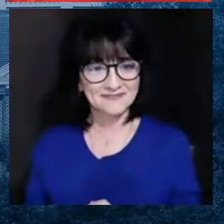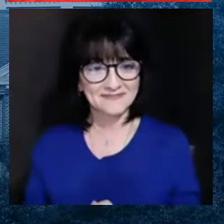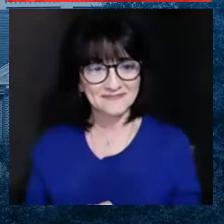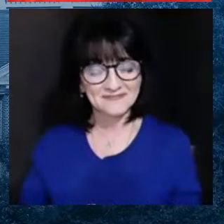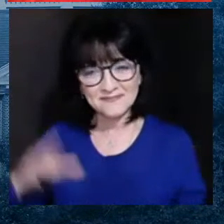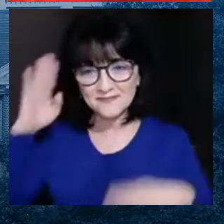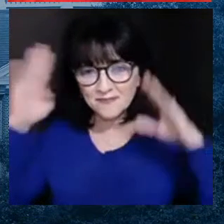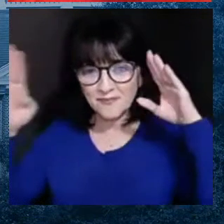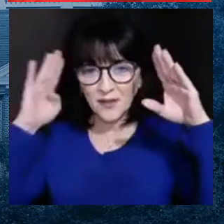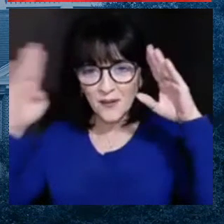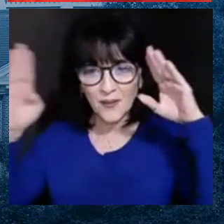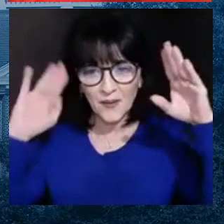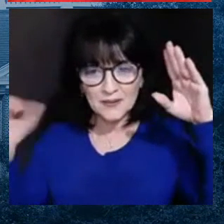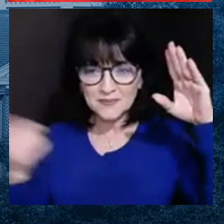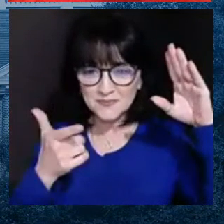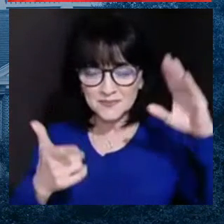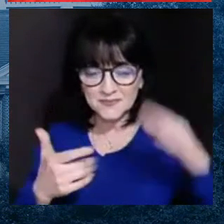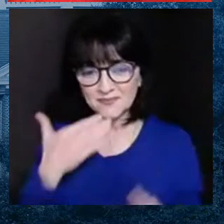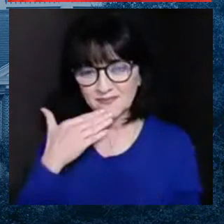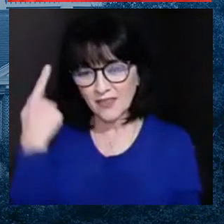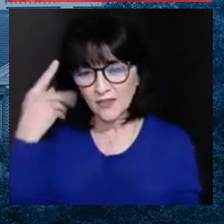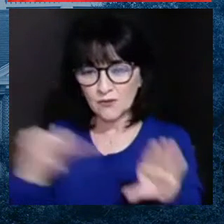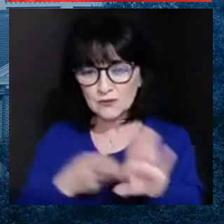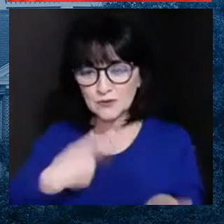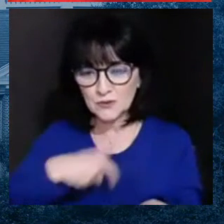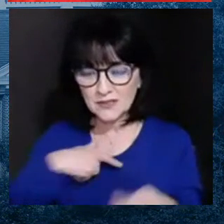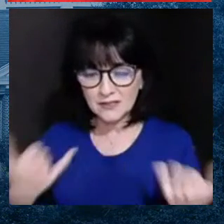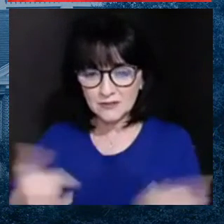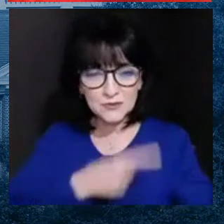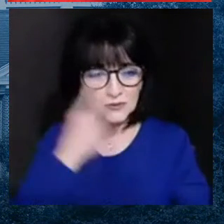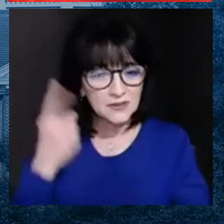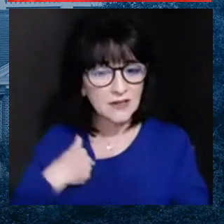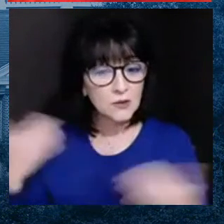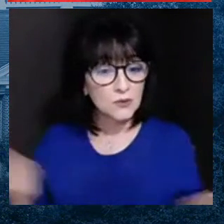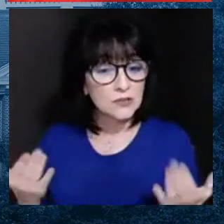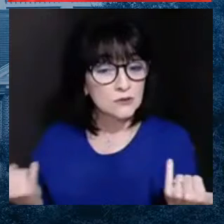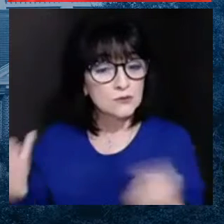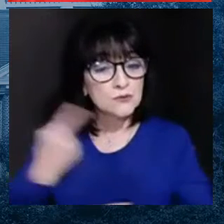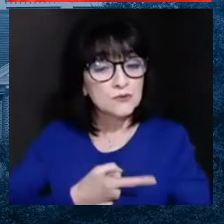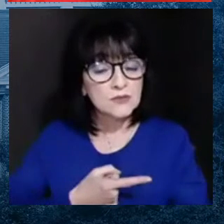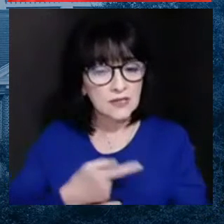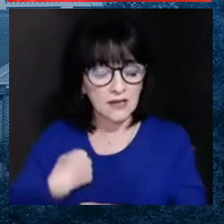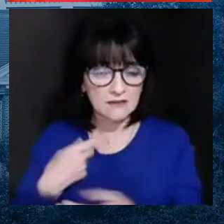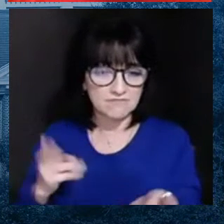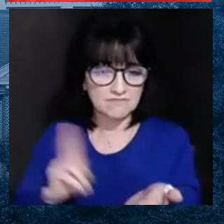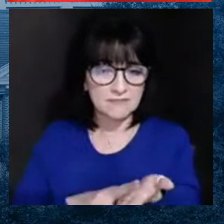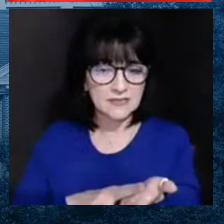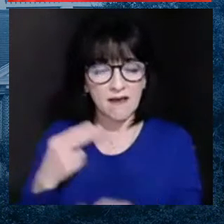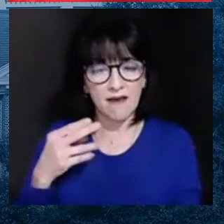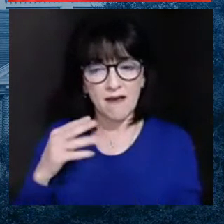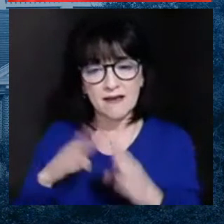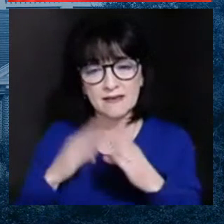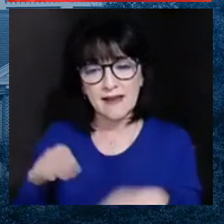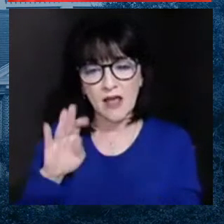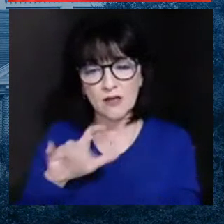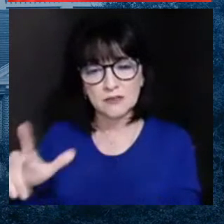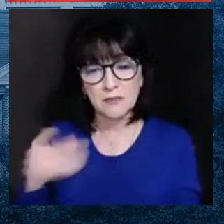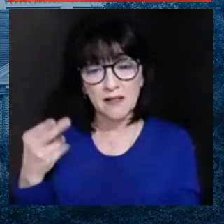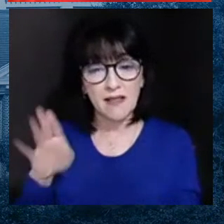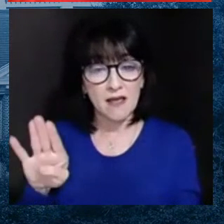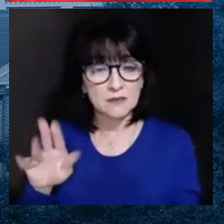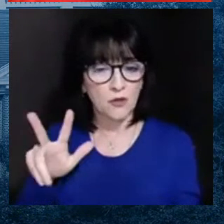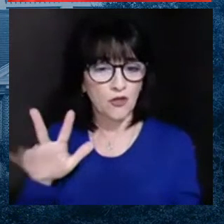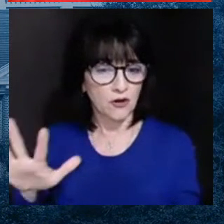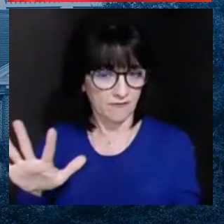Hello, everyone. Thank you for joining us today. We're here today to sign House Bill number 35 to finish off the